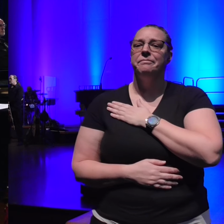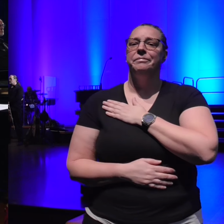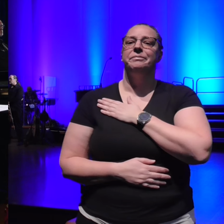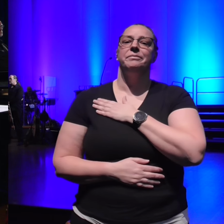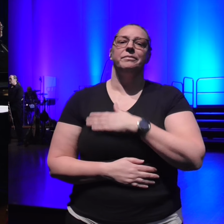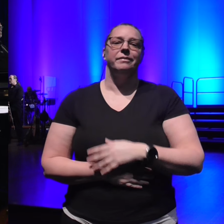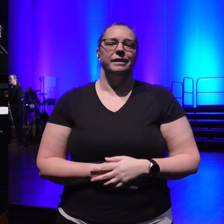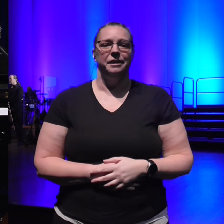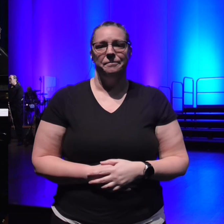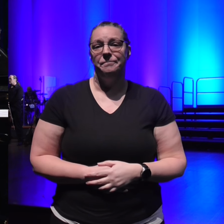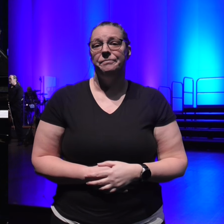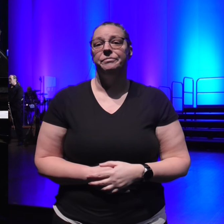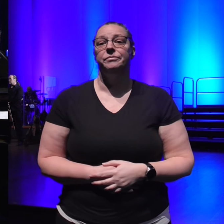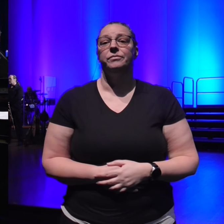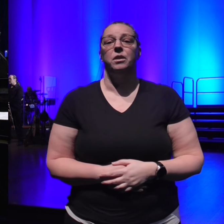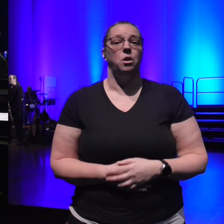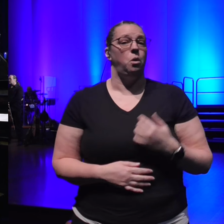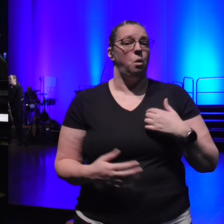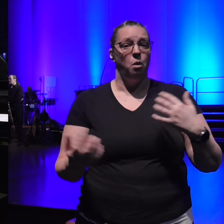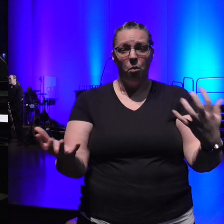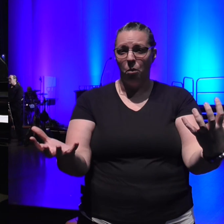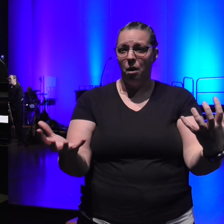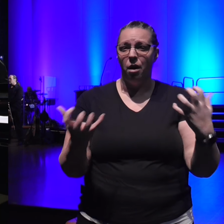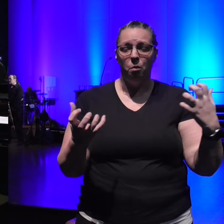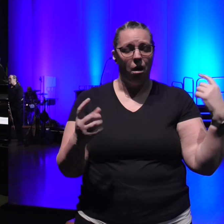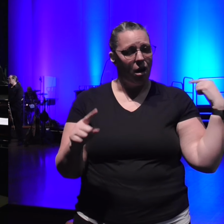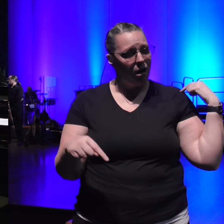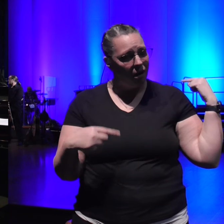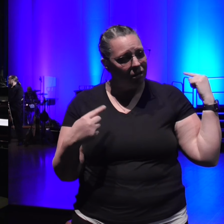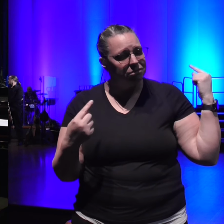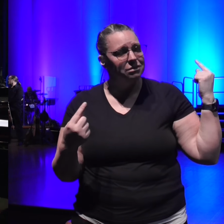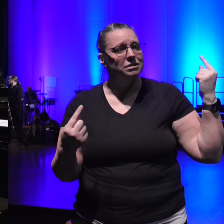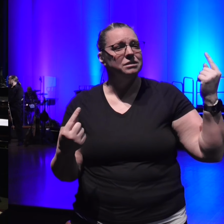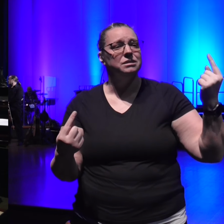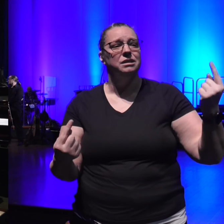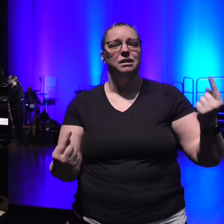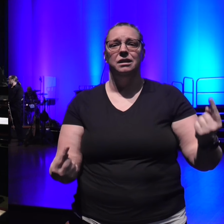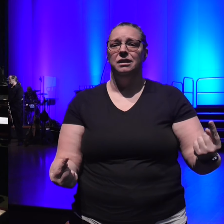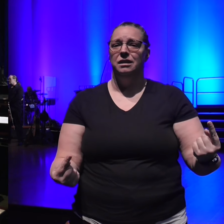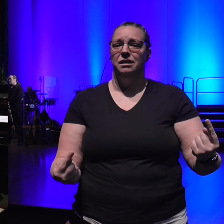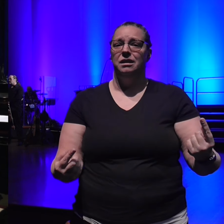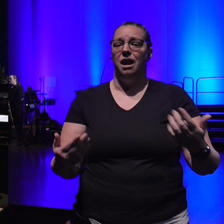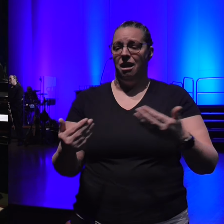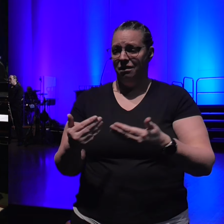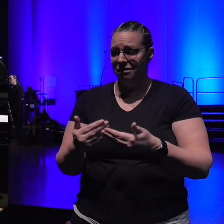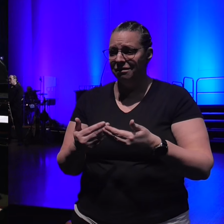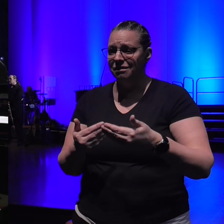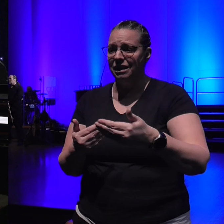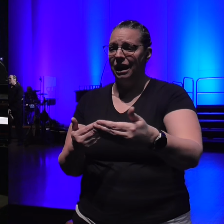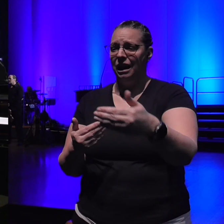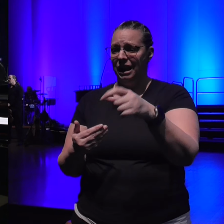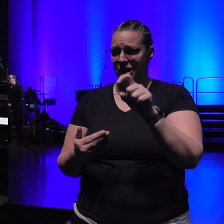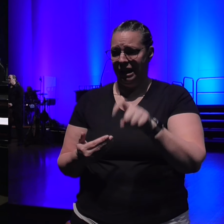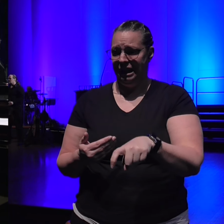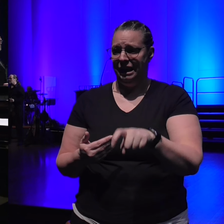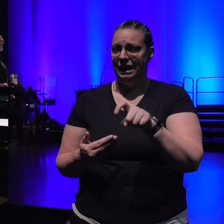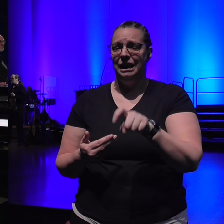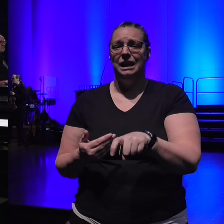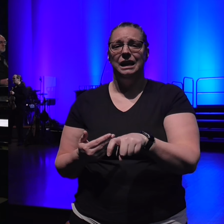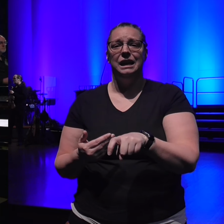And all I ever wanted, and all I ever needed,